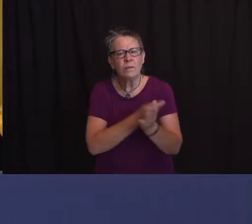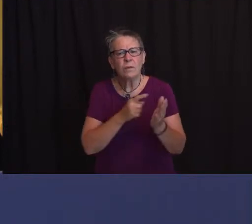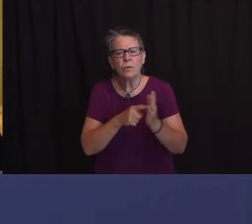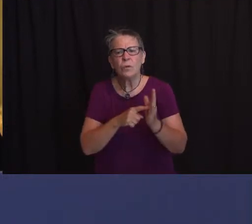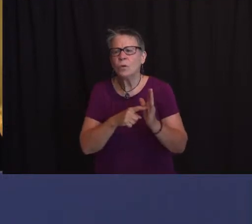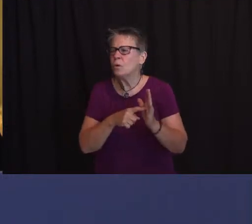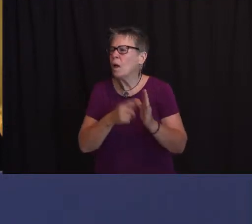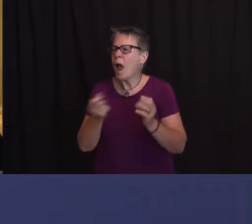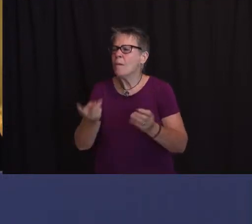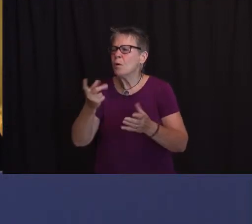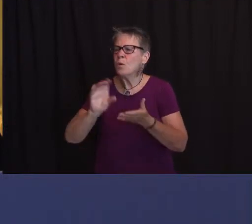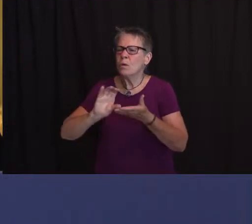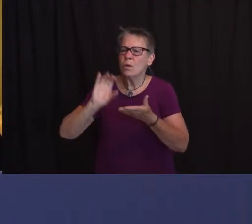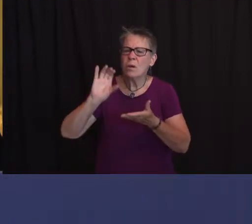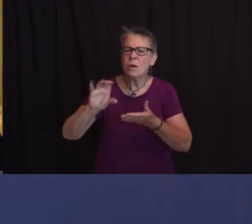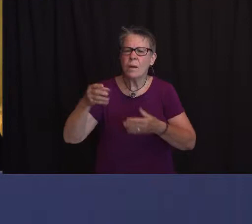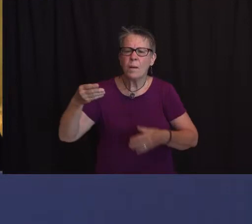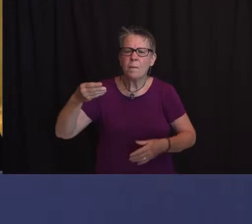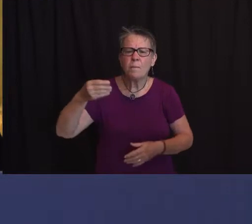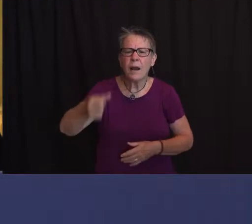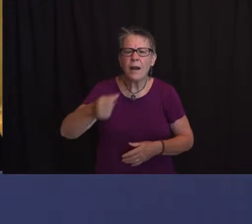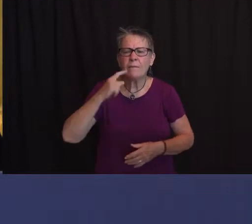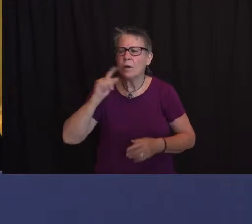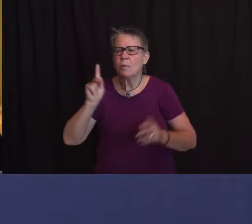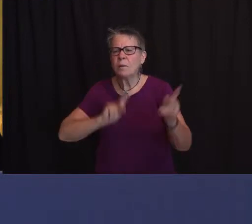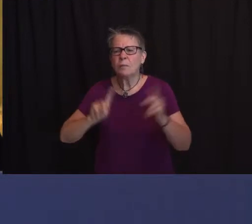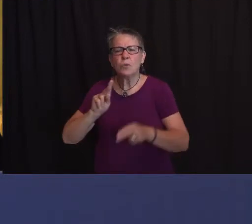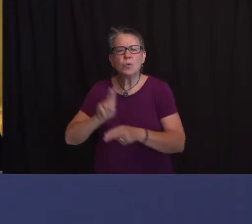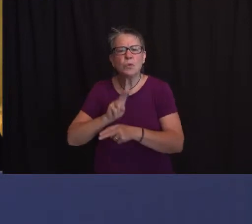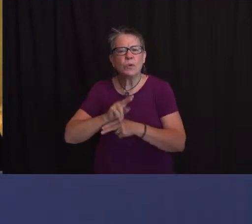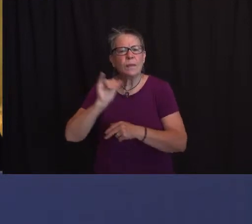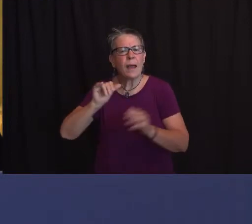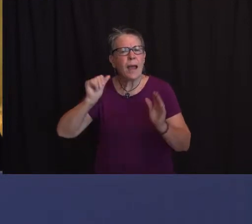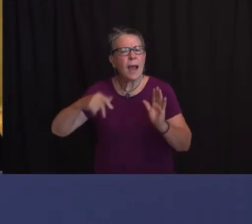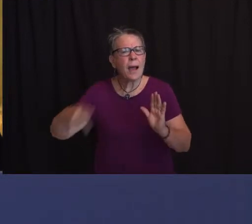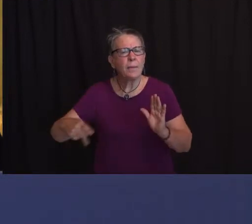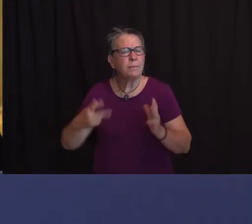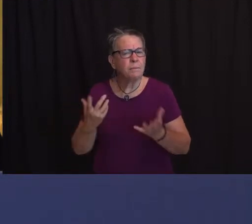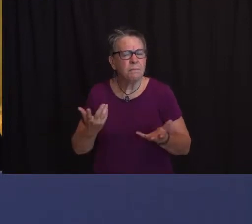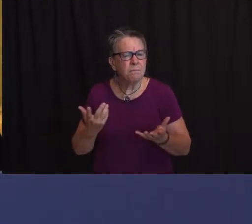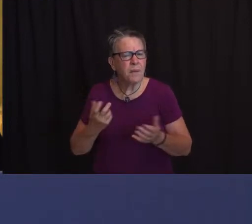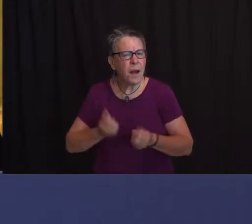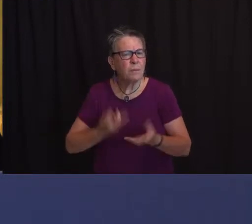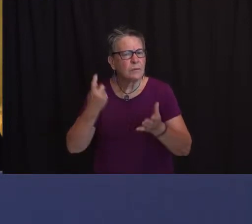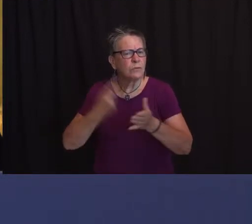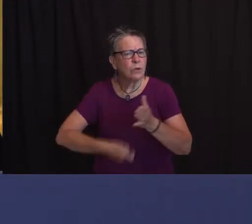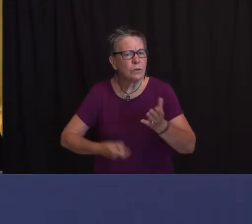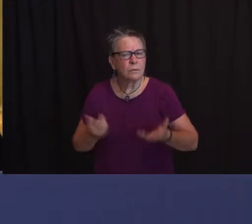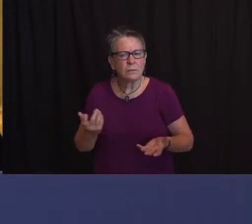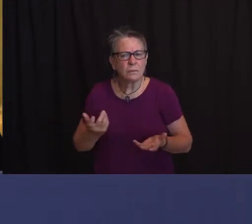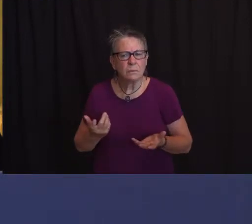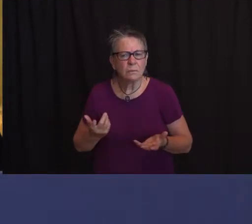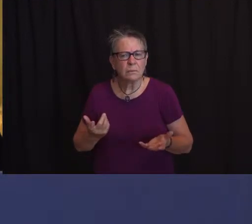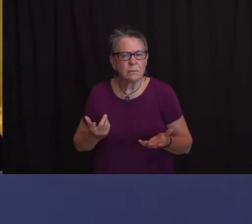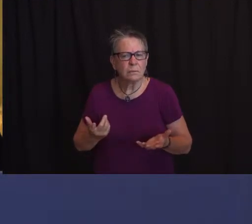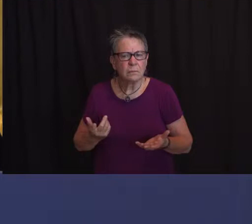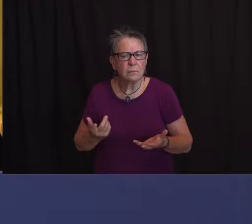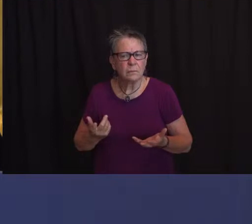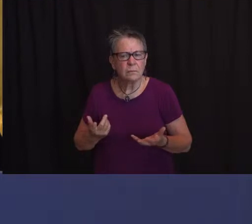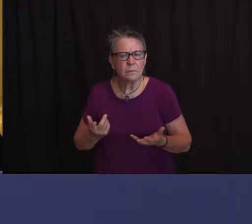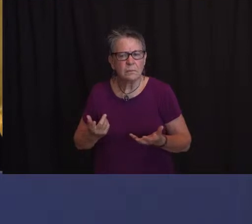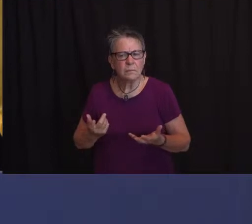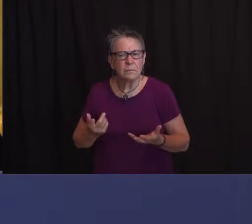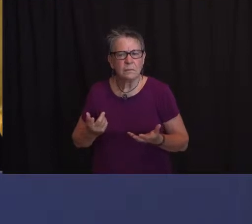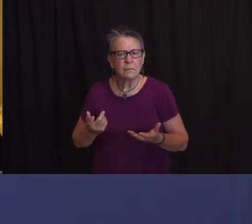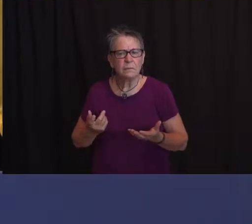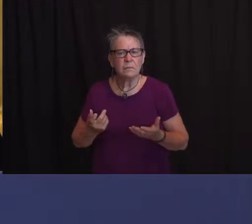to people's personal information? For you, Governor, you just said that you don't believe that the Docket app will be used as a vaccine passport. Isn't